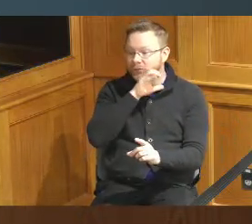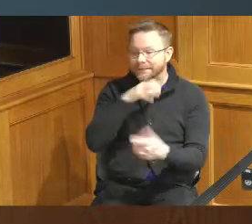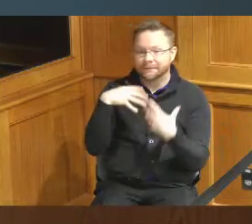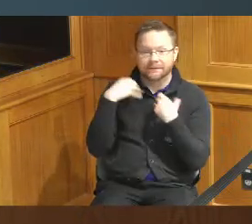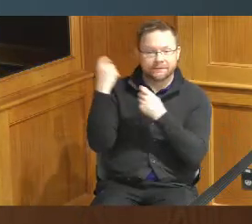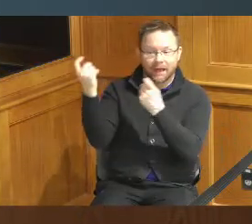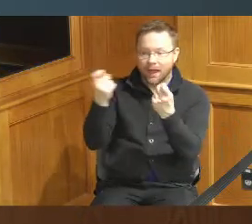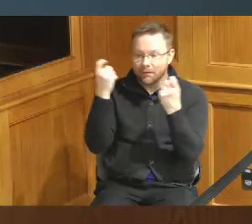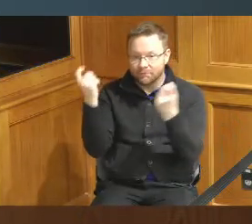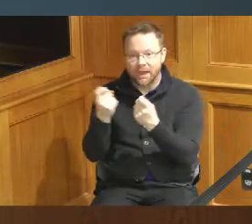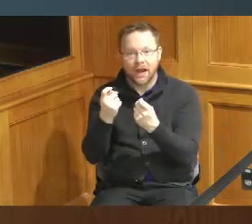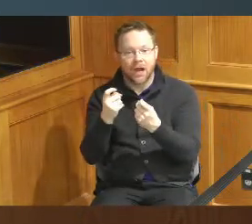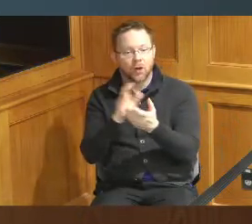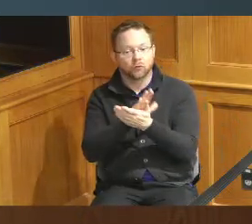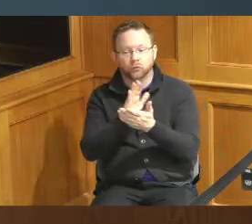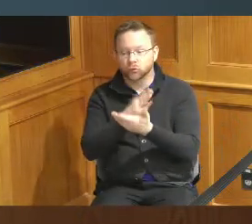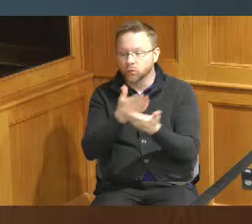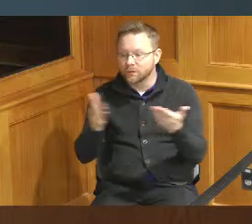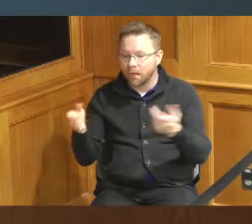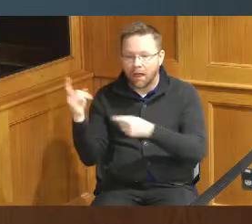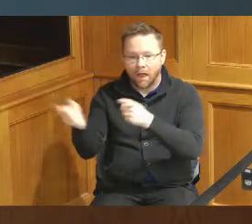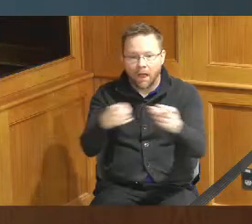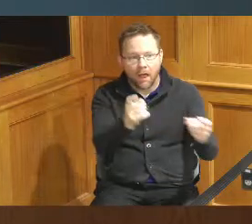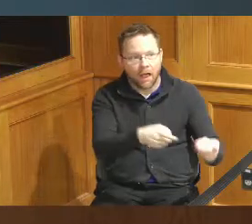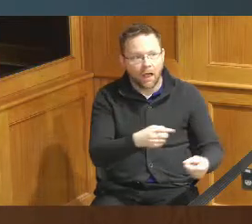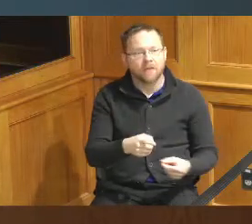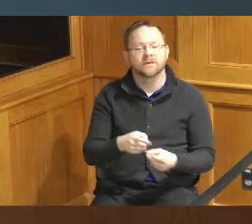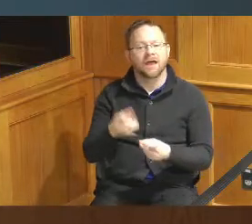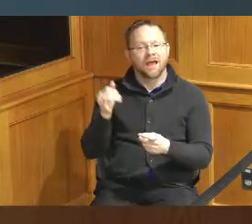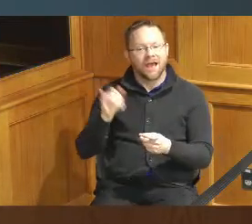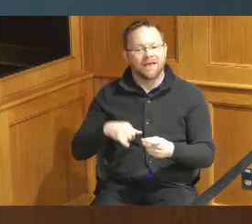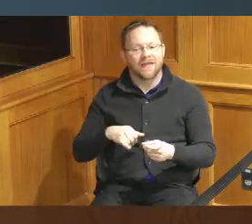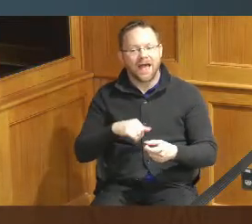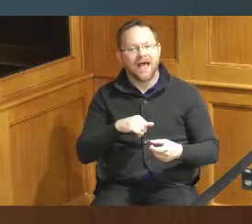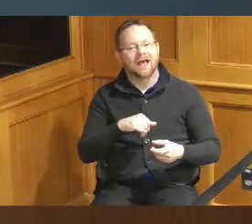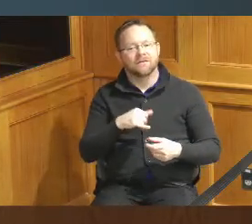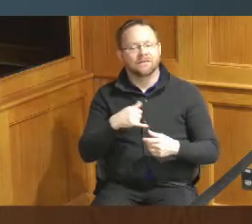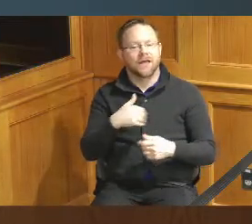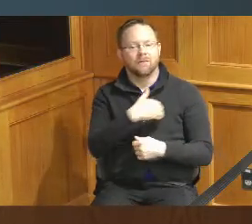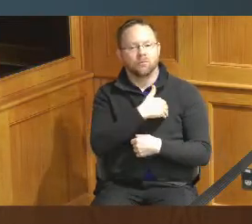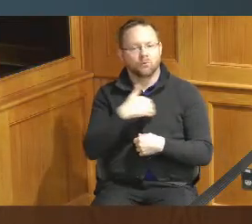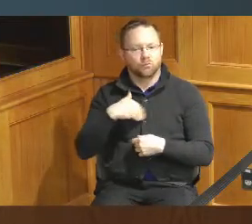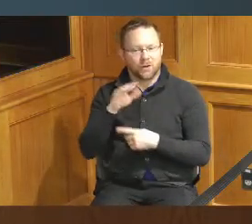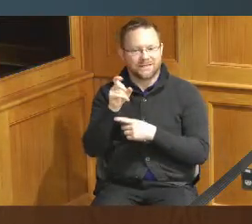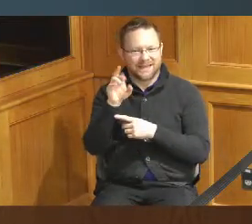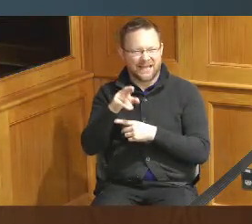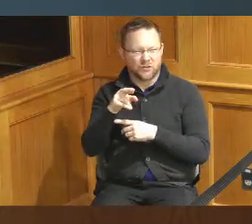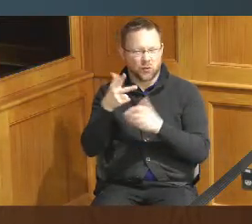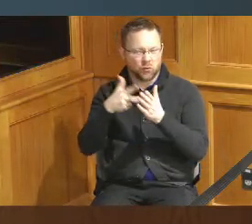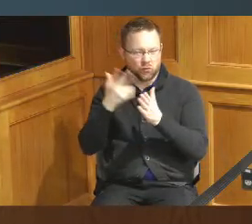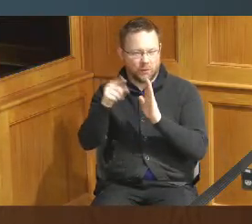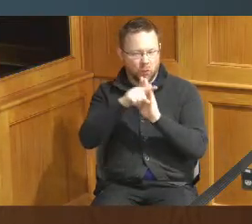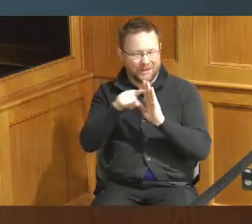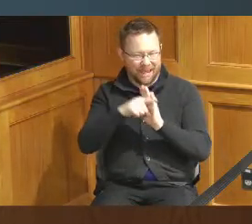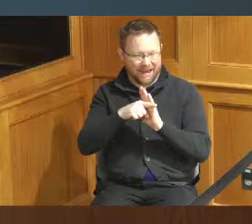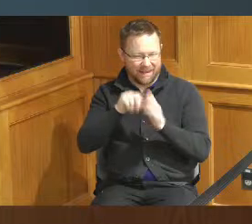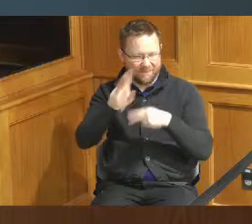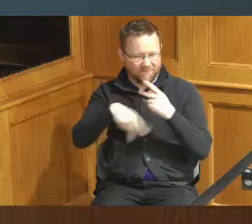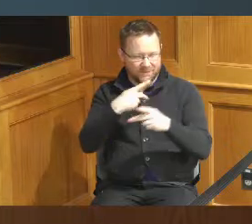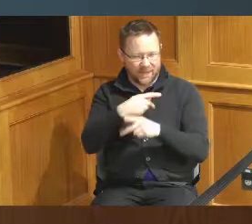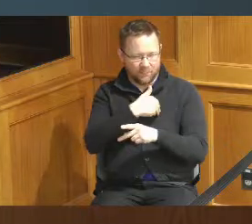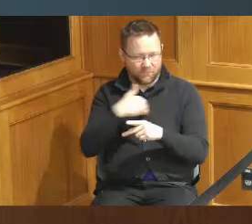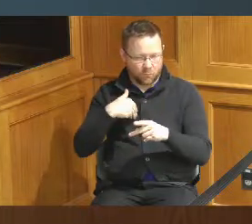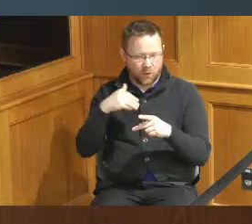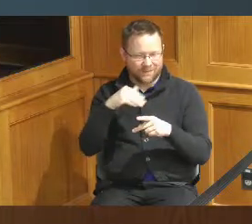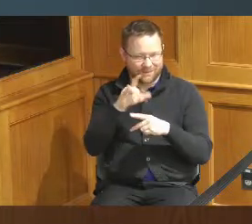supplies, and raising awareness about triple negative breast cancer awareness. Whereas Zeta Phi Beta sorority